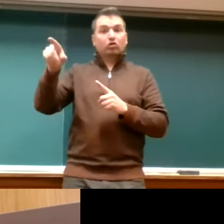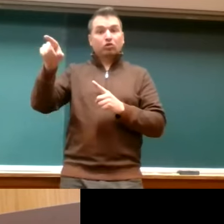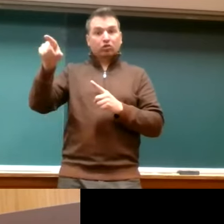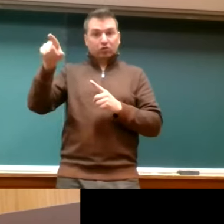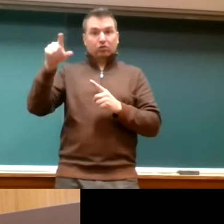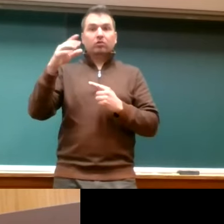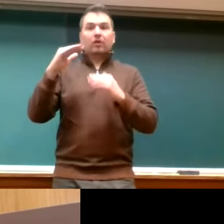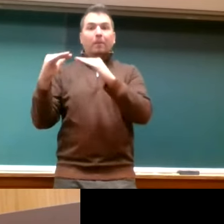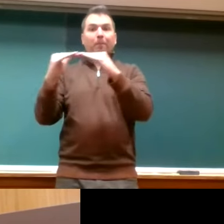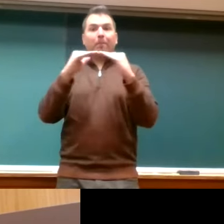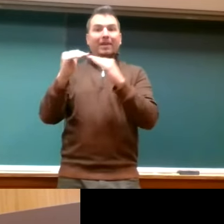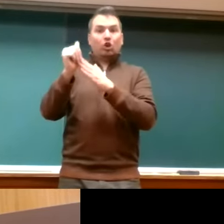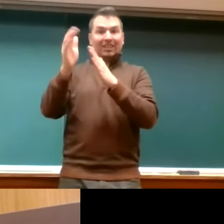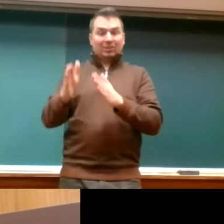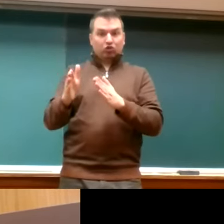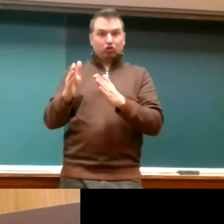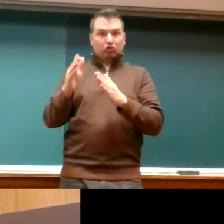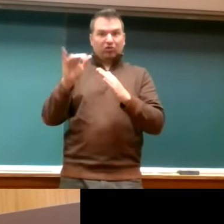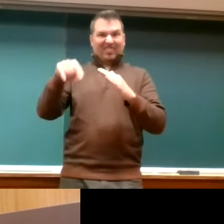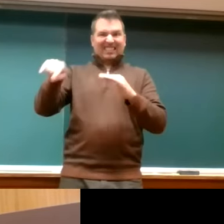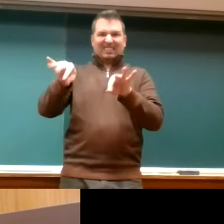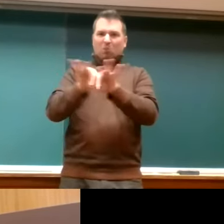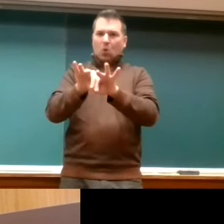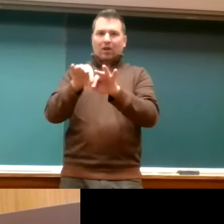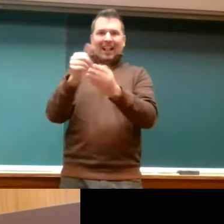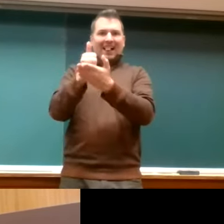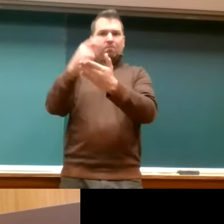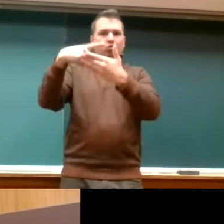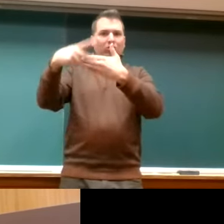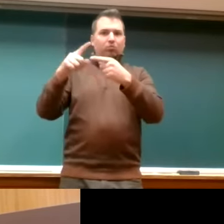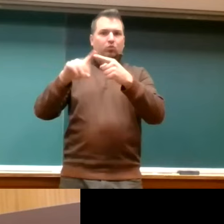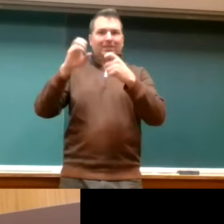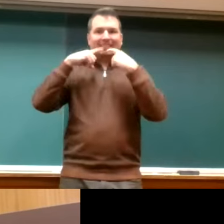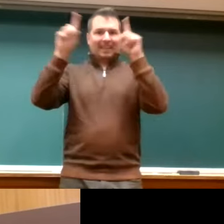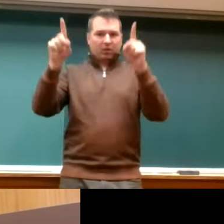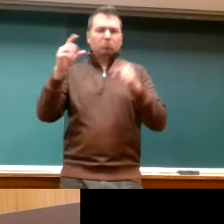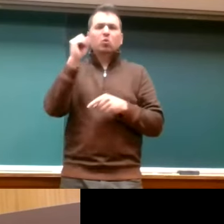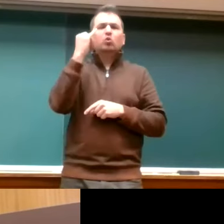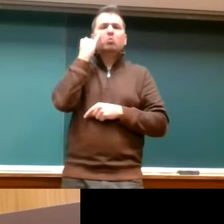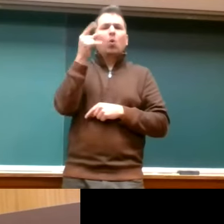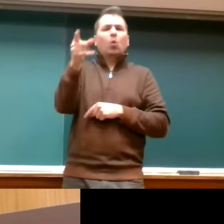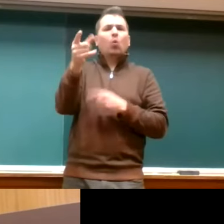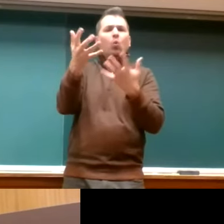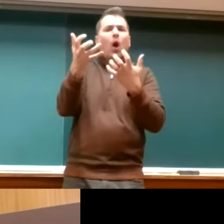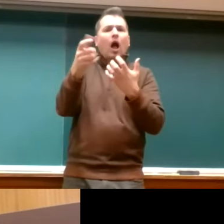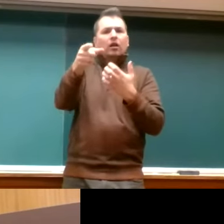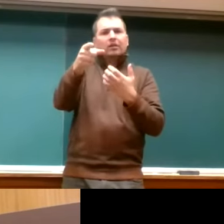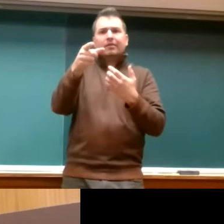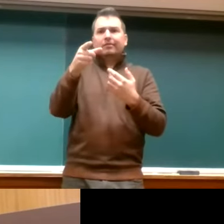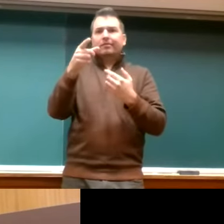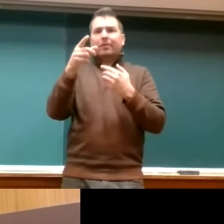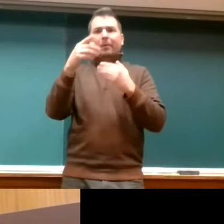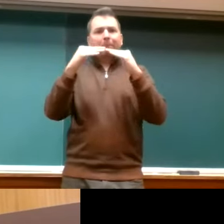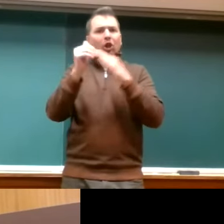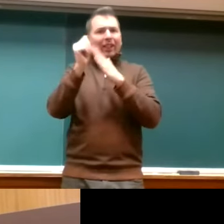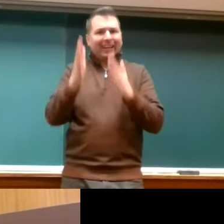They've been through the program, been successful. So that's where we start too. So let's say, Steve, you want to be a peer leader, even though you have a PhD. You go through a group,